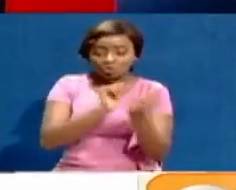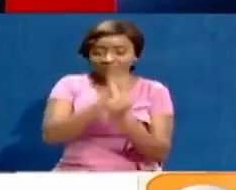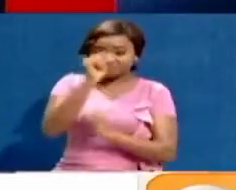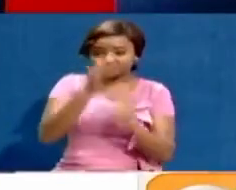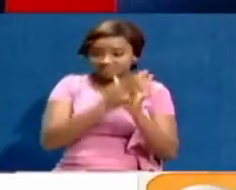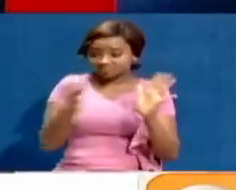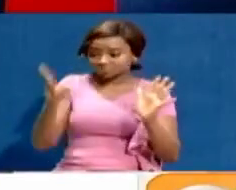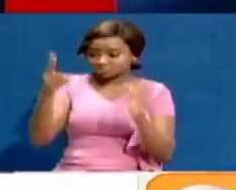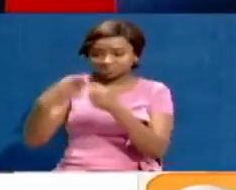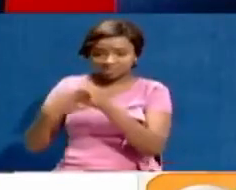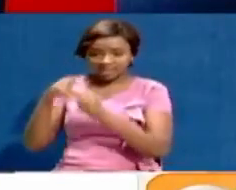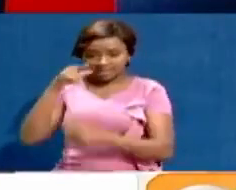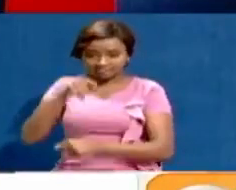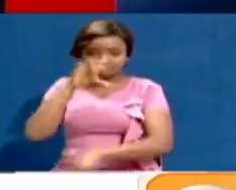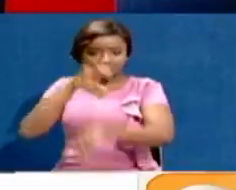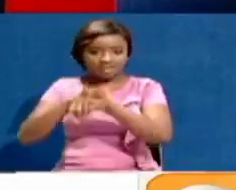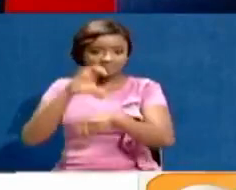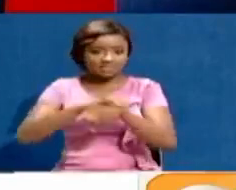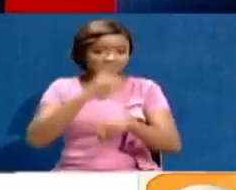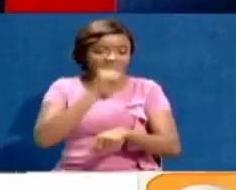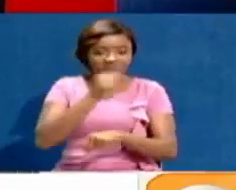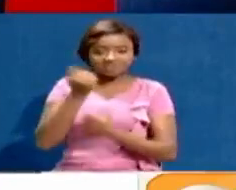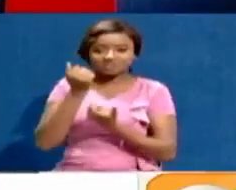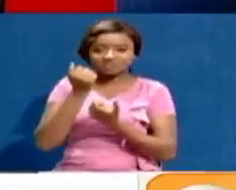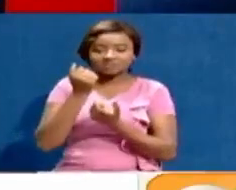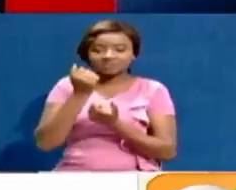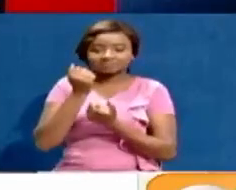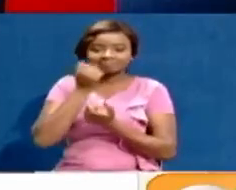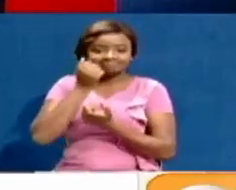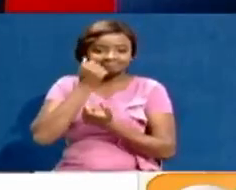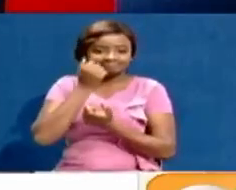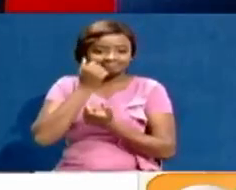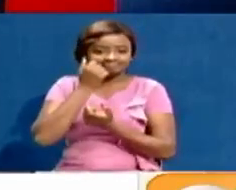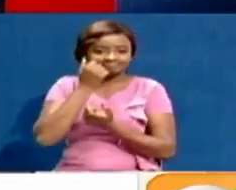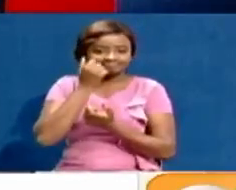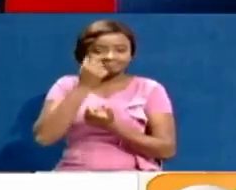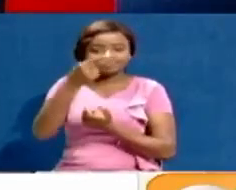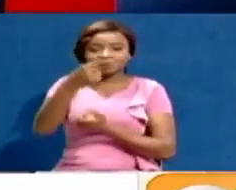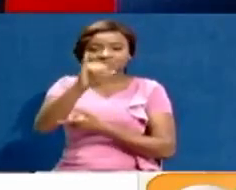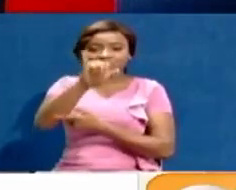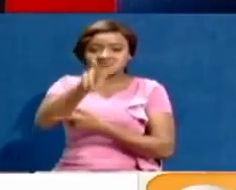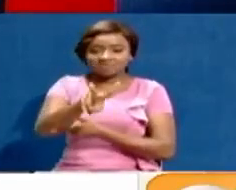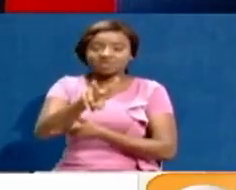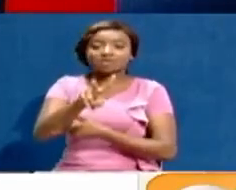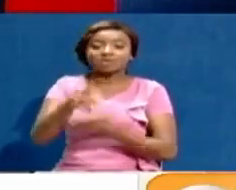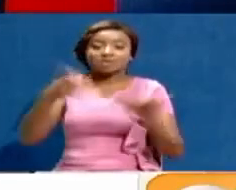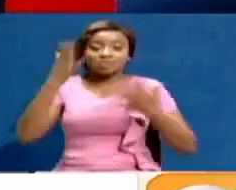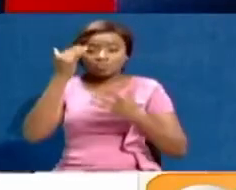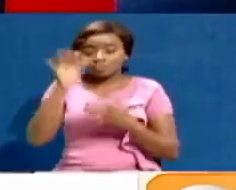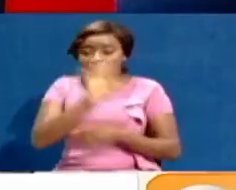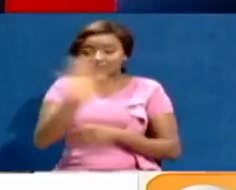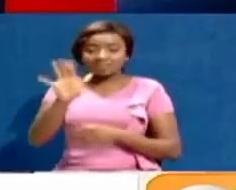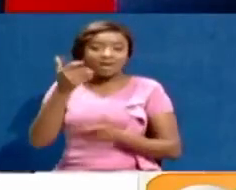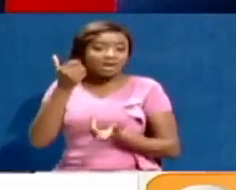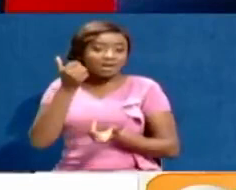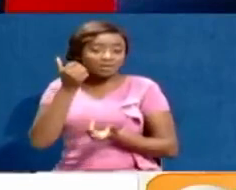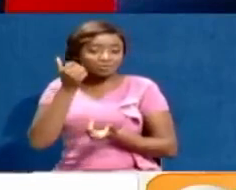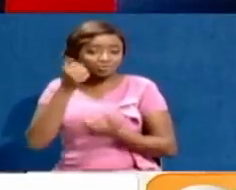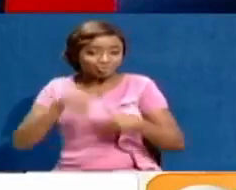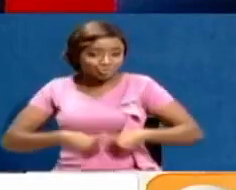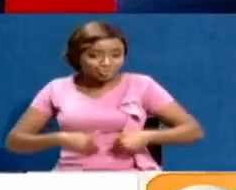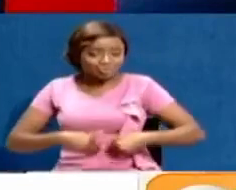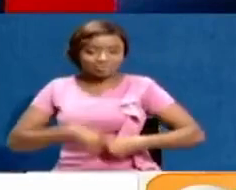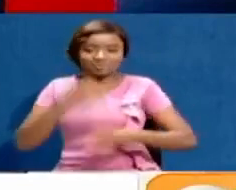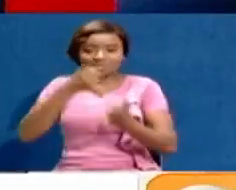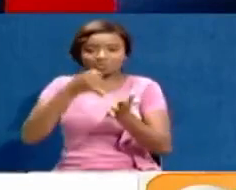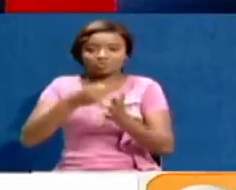old account for more than half of all new adult infections. The report shows that youth constitute 63% of the infections.